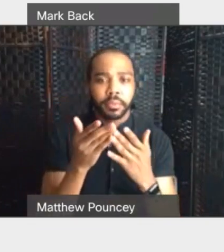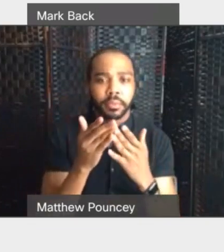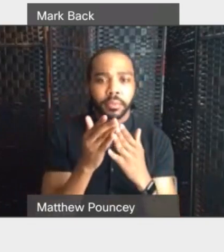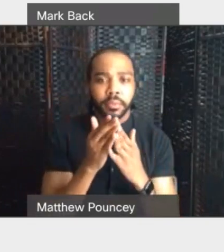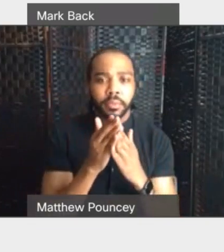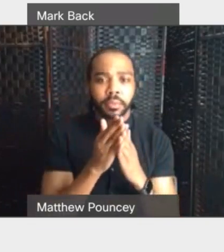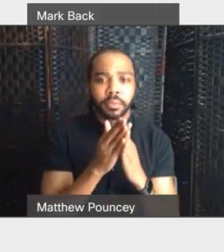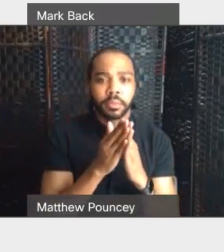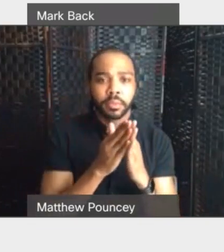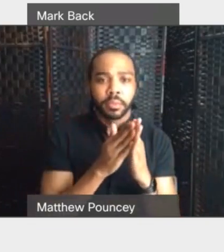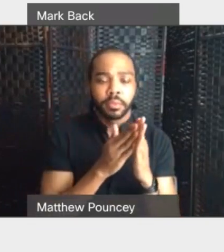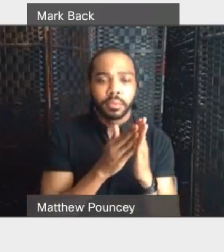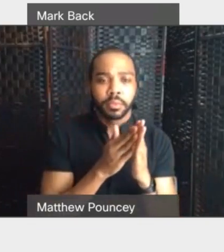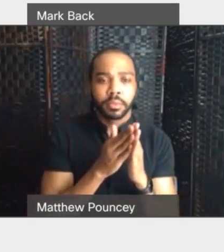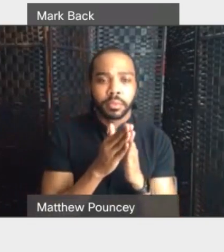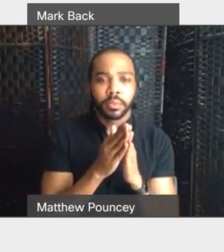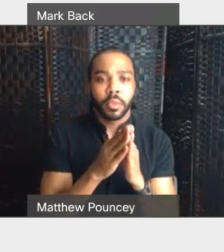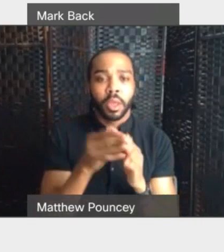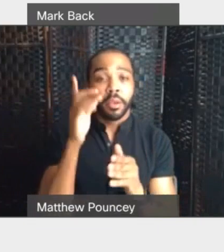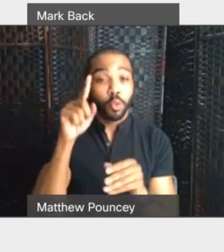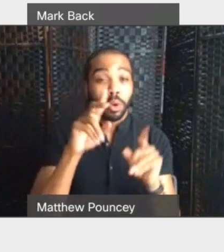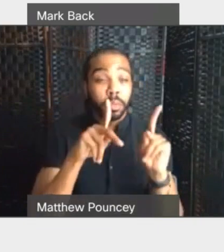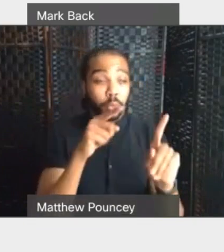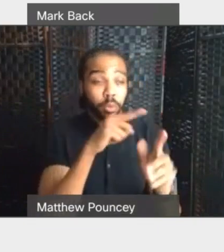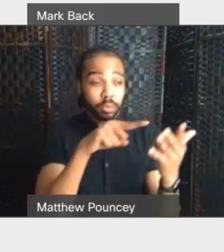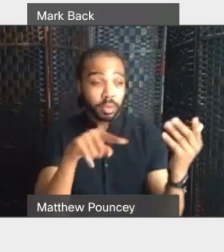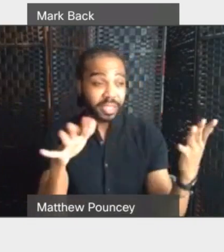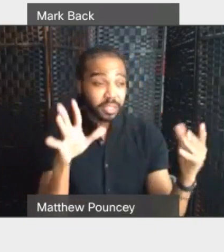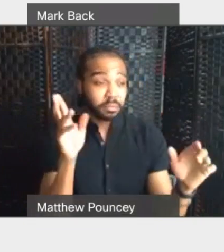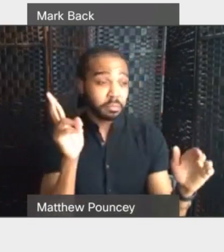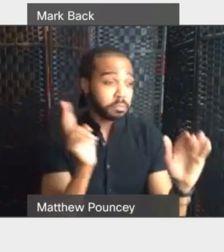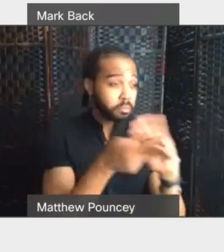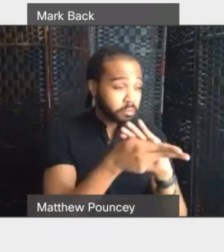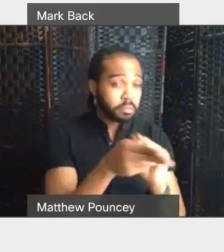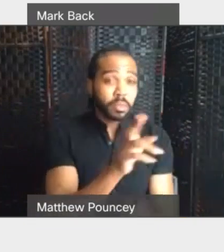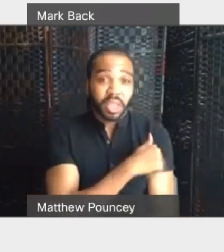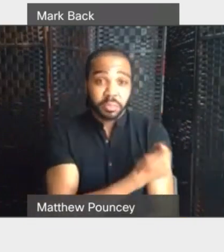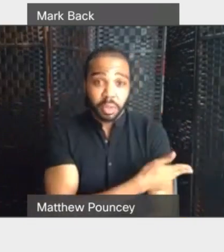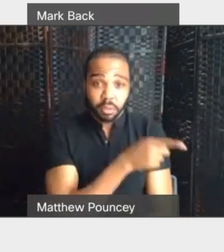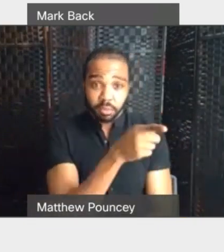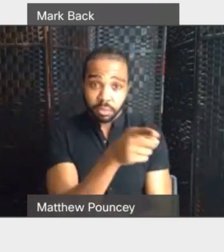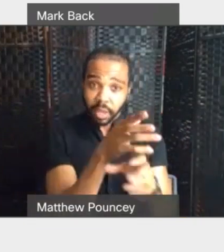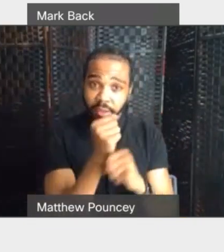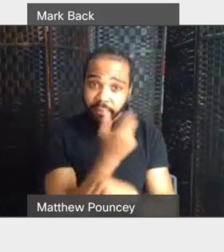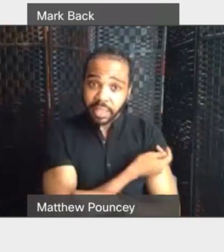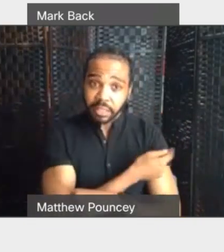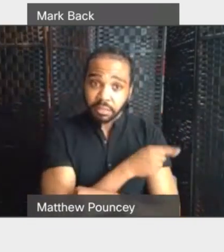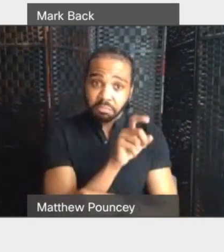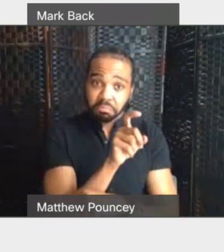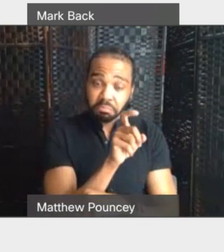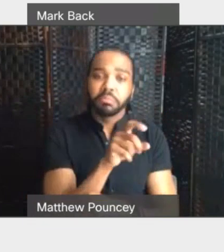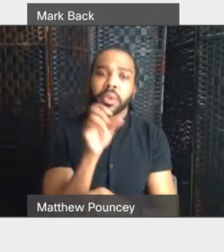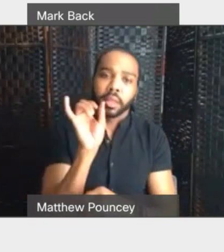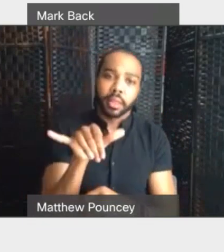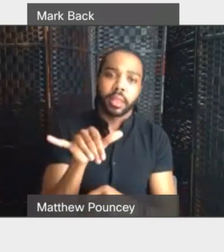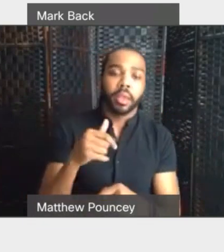for people who've been hospitalized, whether they've had a vaccine? And what I will say is that